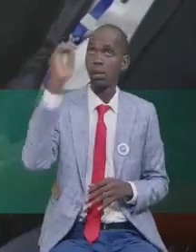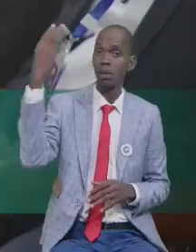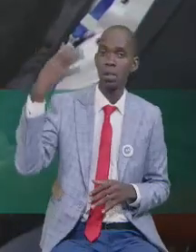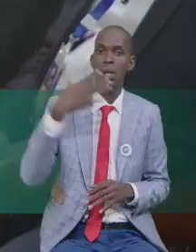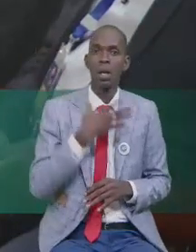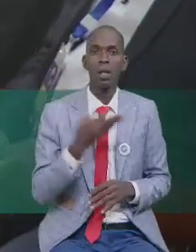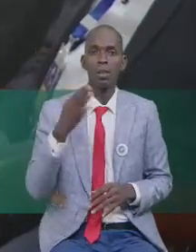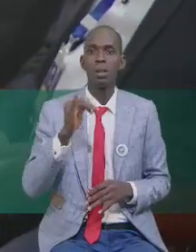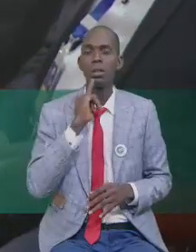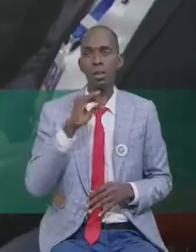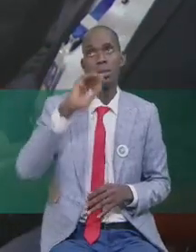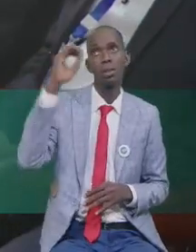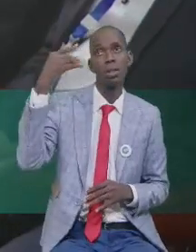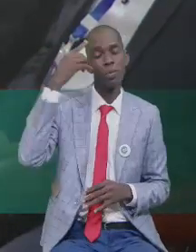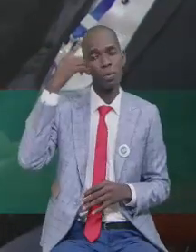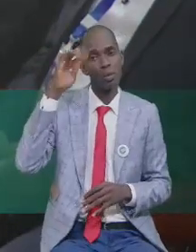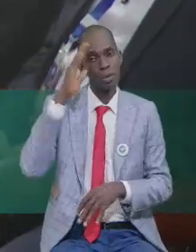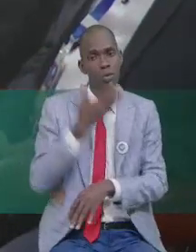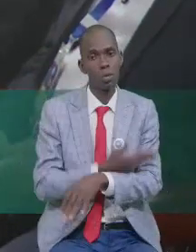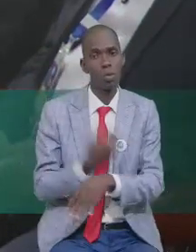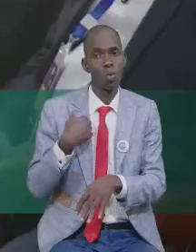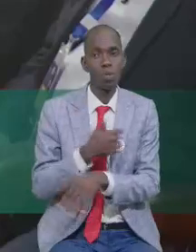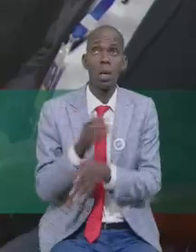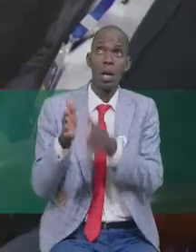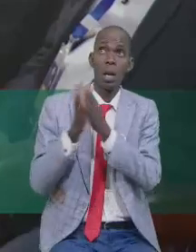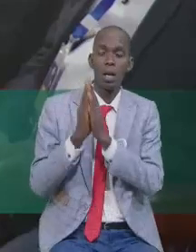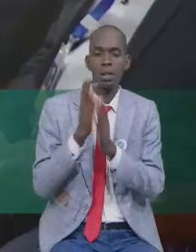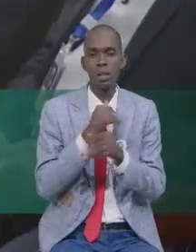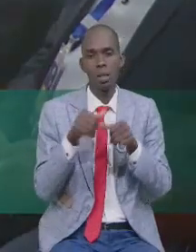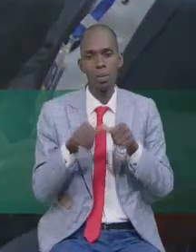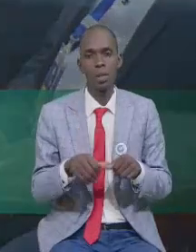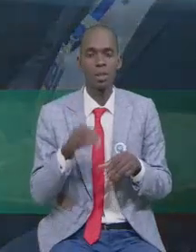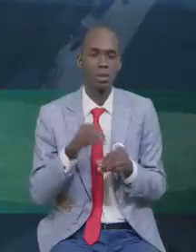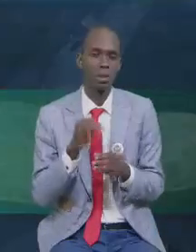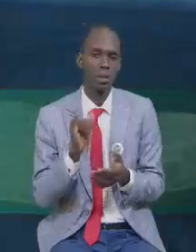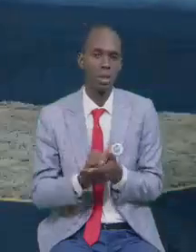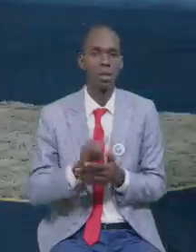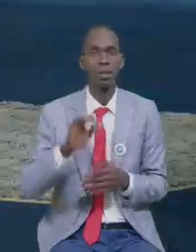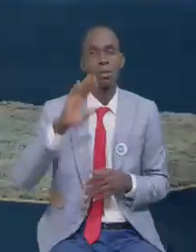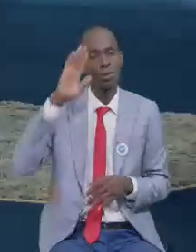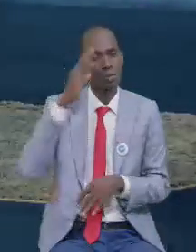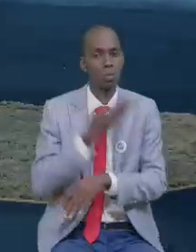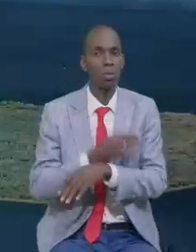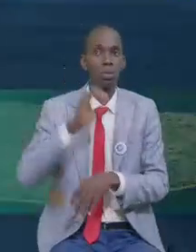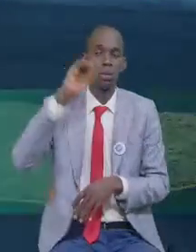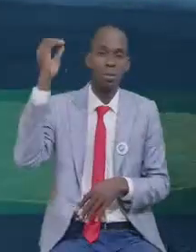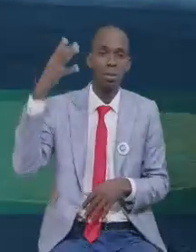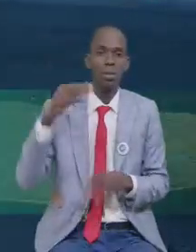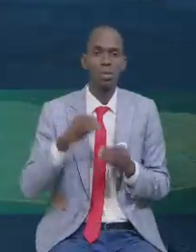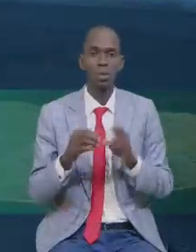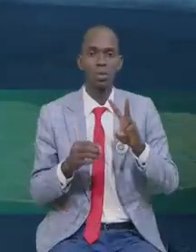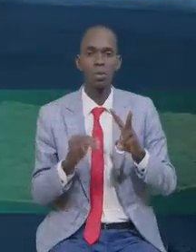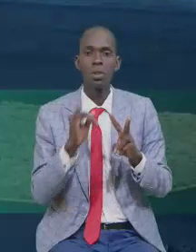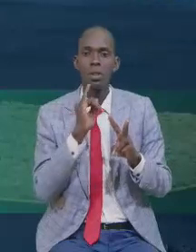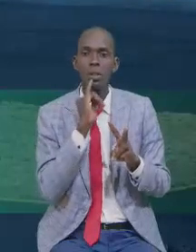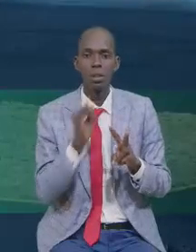we receive, and we abide in that sonship grace. Number two is accessing and